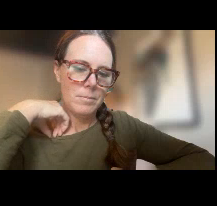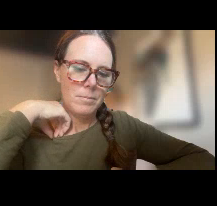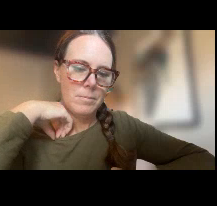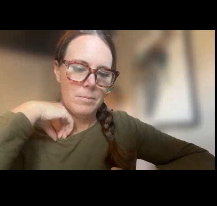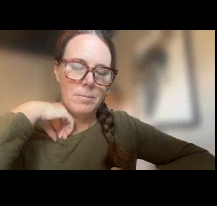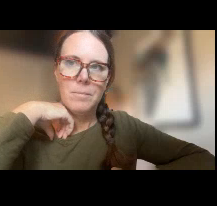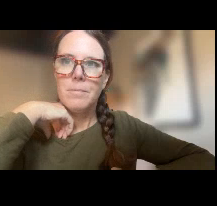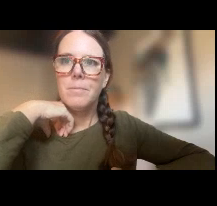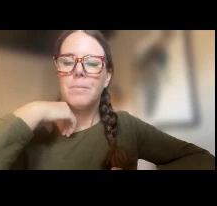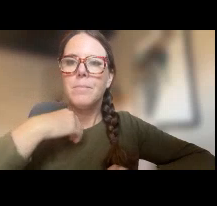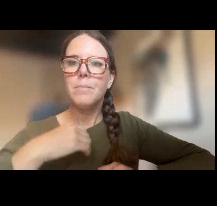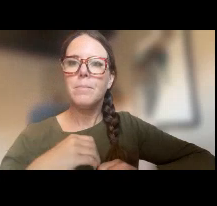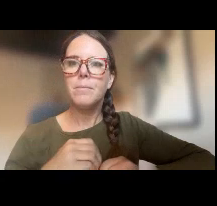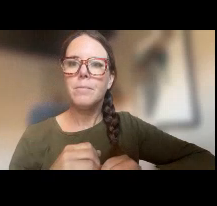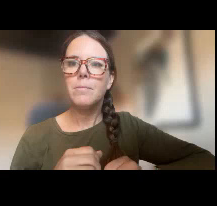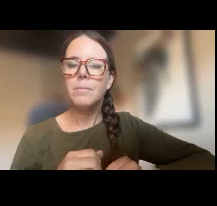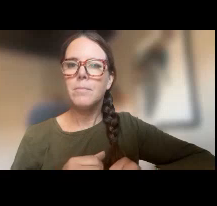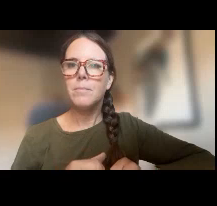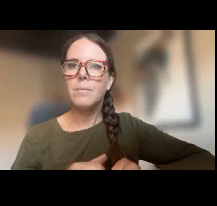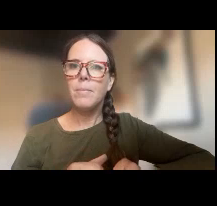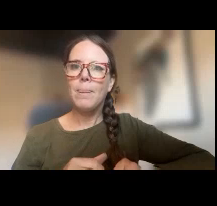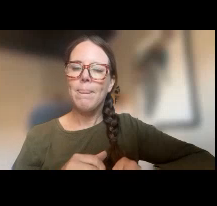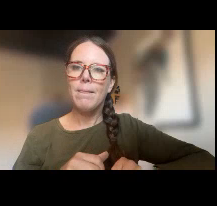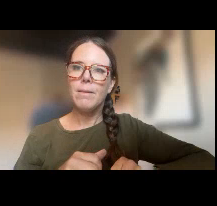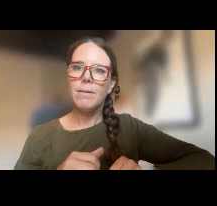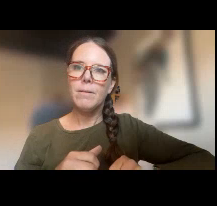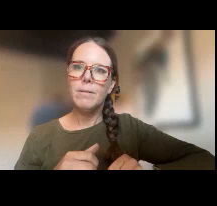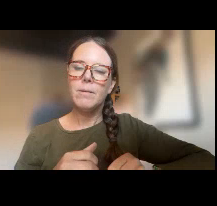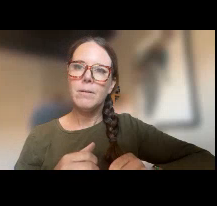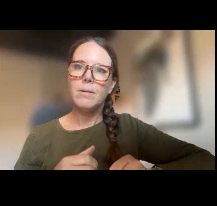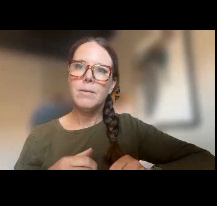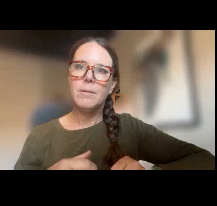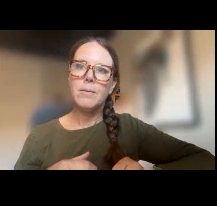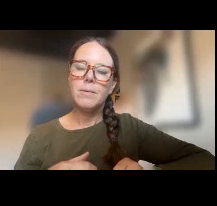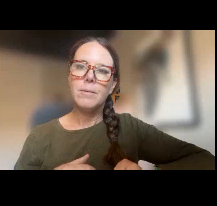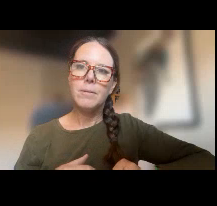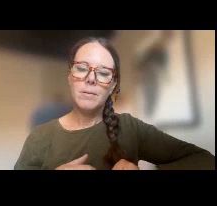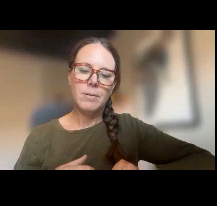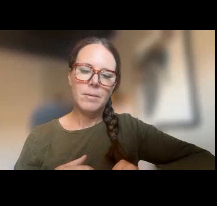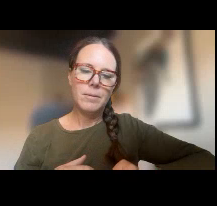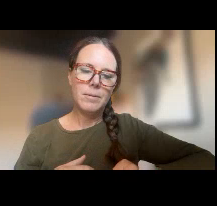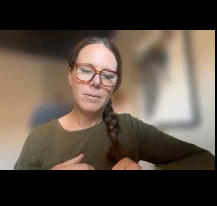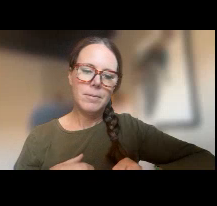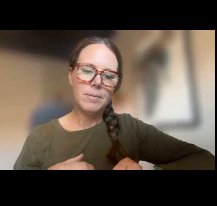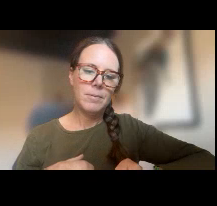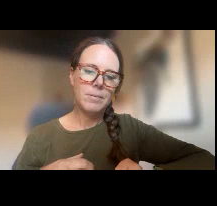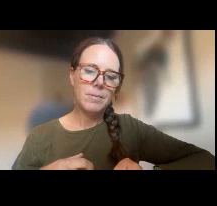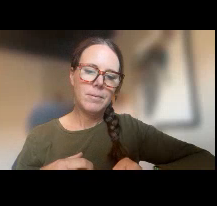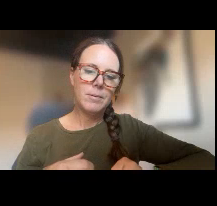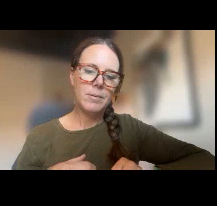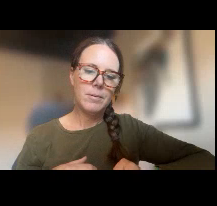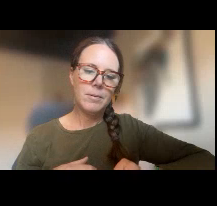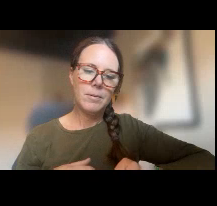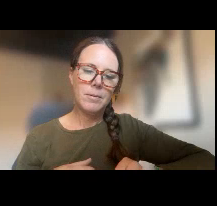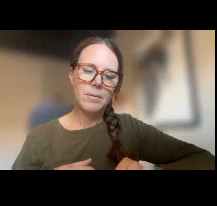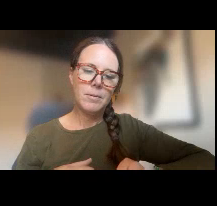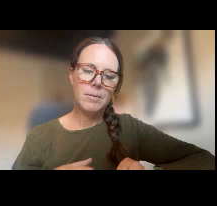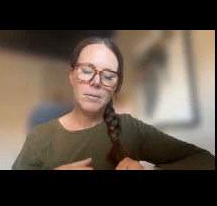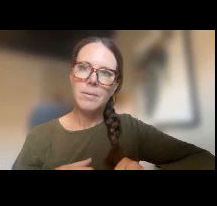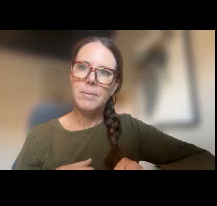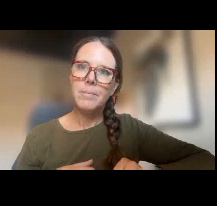had. Right, yeah, the amount is what I want to ask questions about. I don't know that I want to fund the full amount, but yeah, I support it